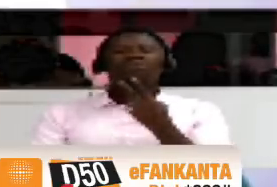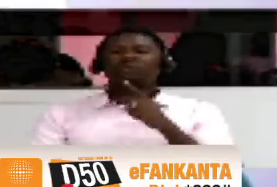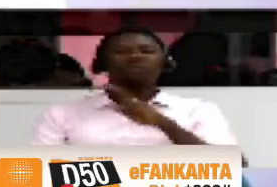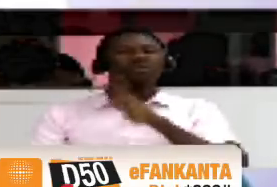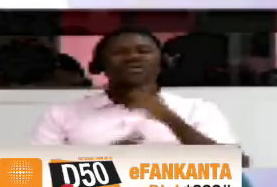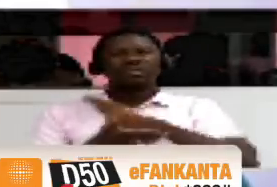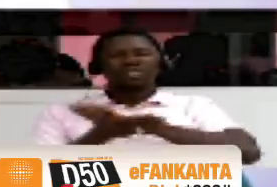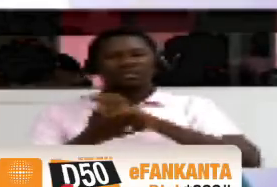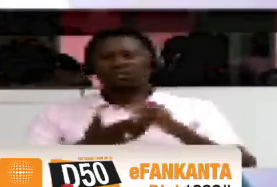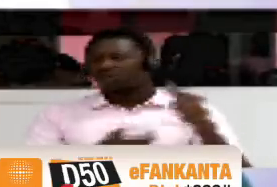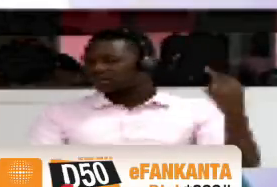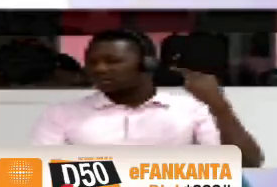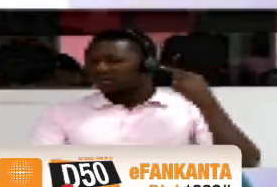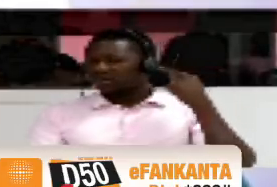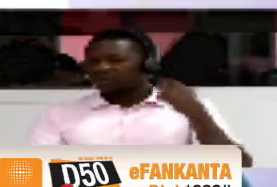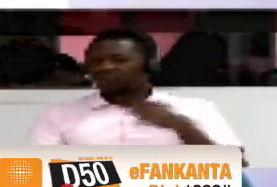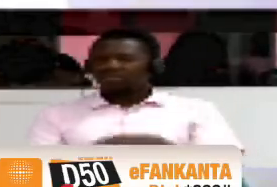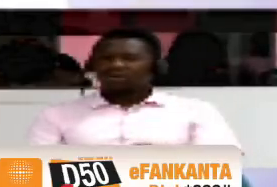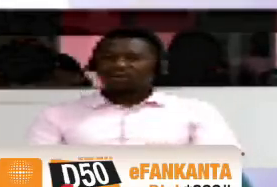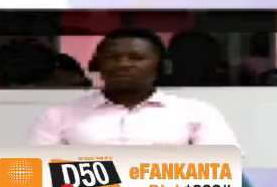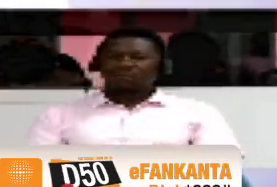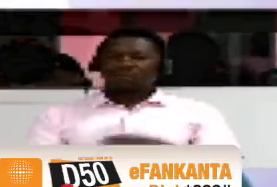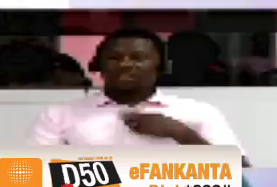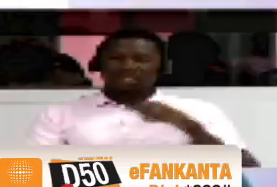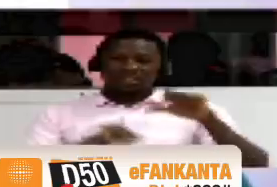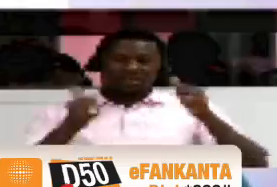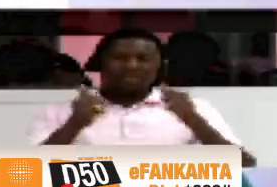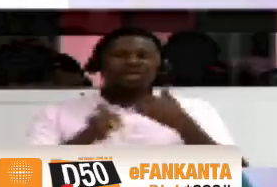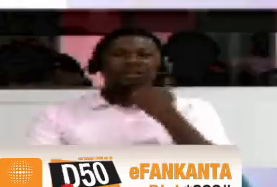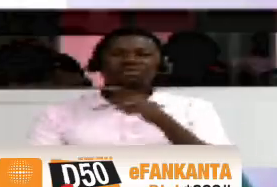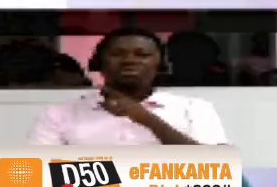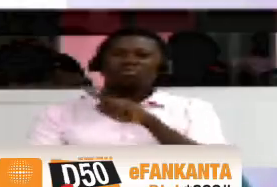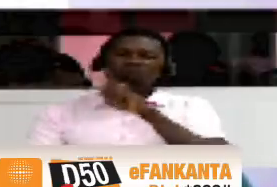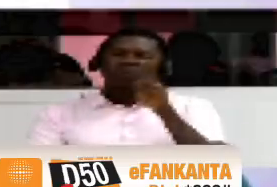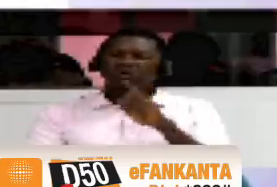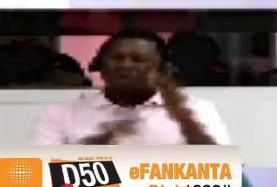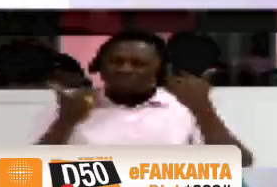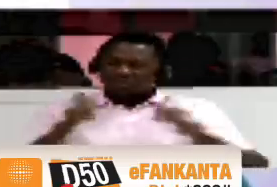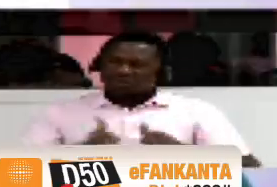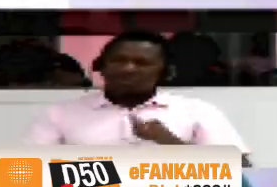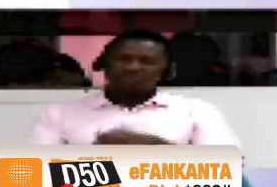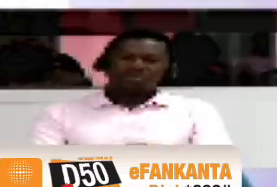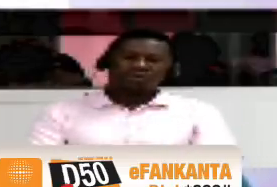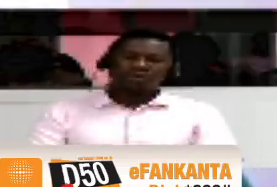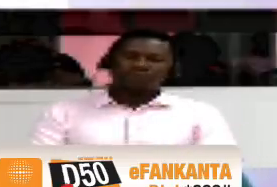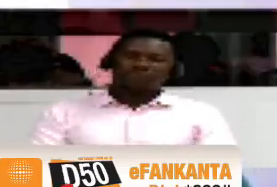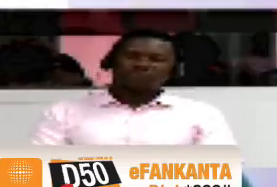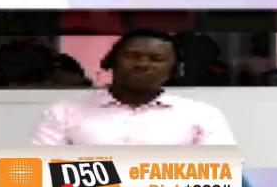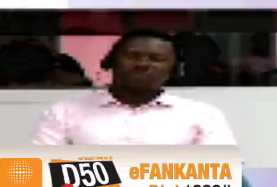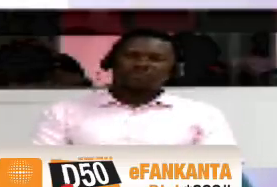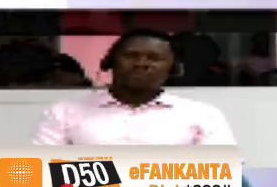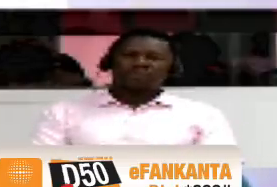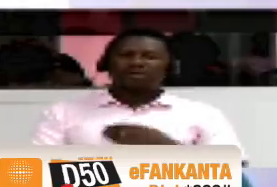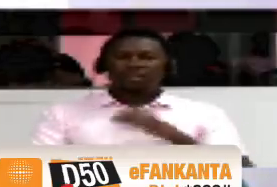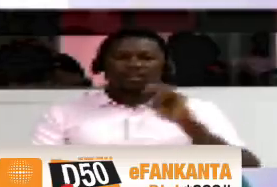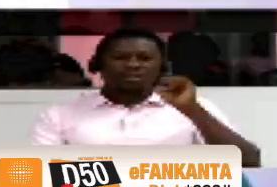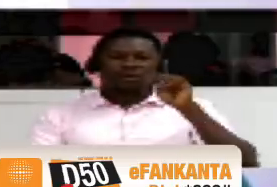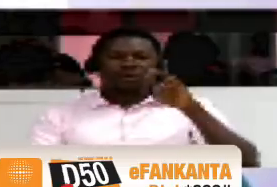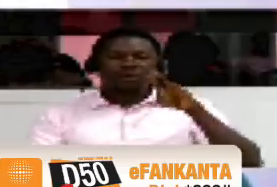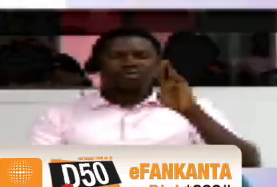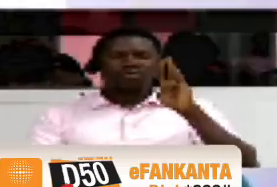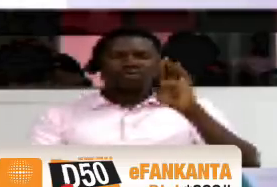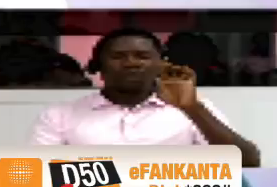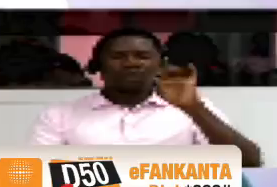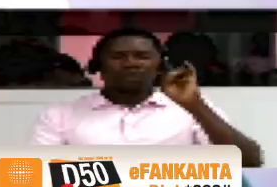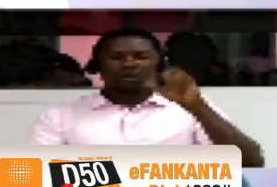clear to hear. And he started asking him what went wrong. And Ibrahima started telling him that